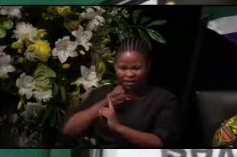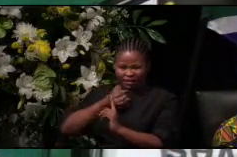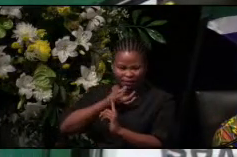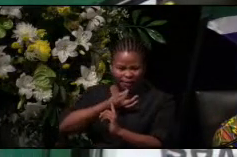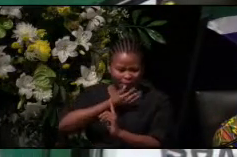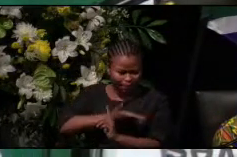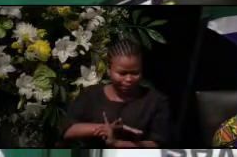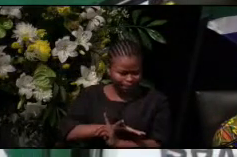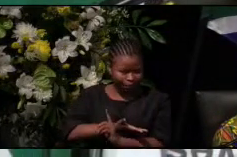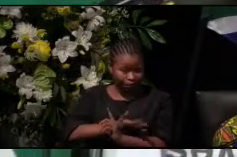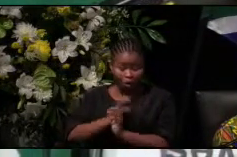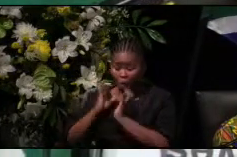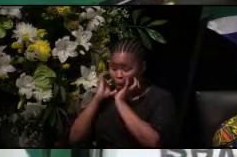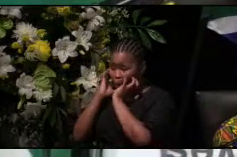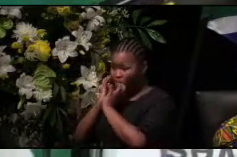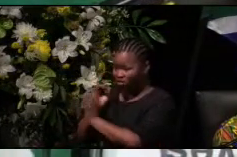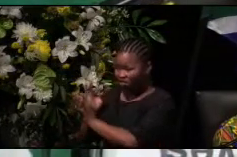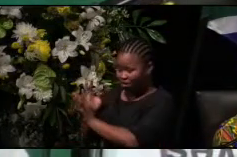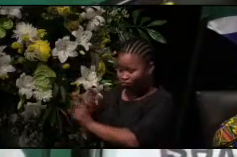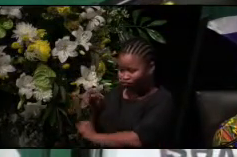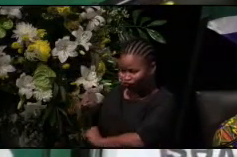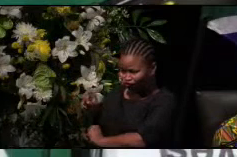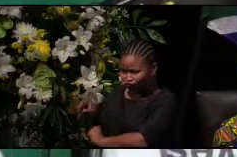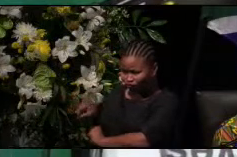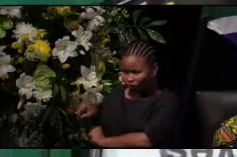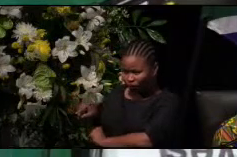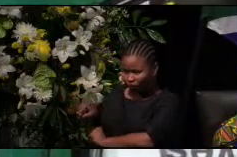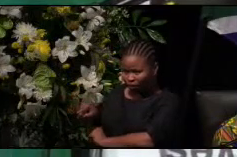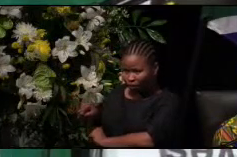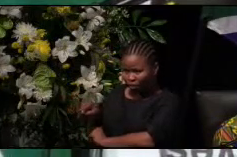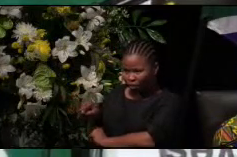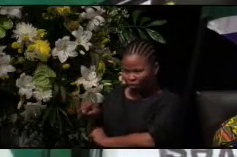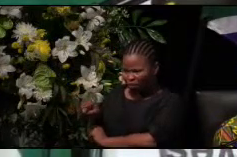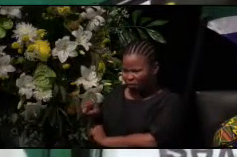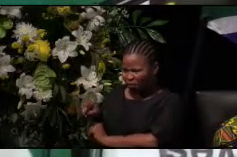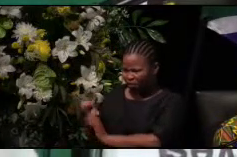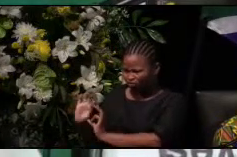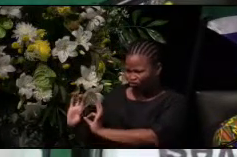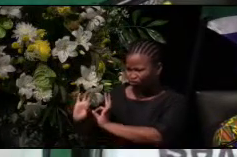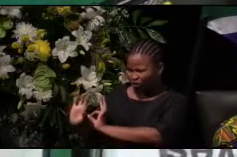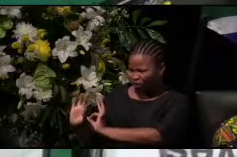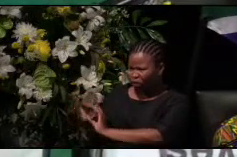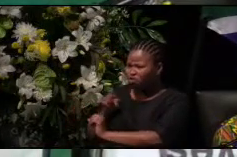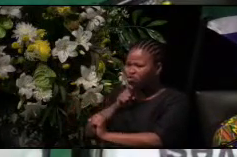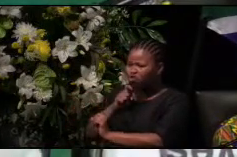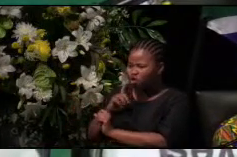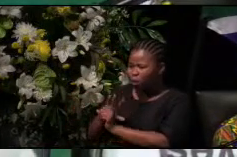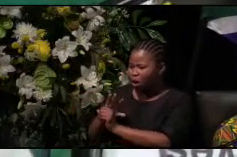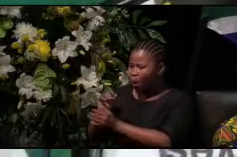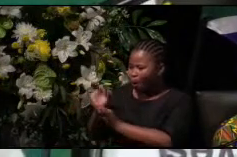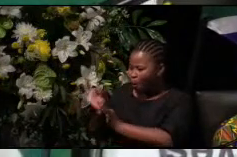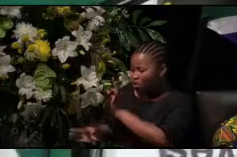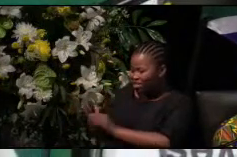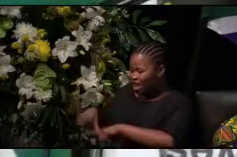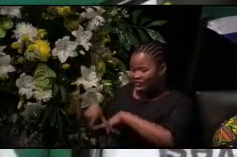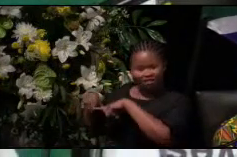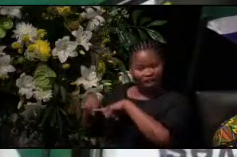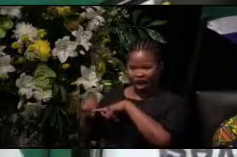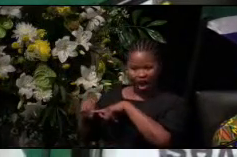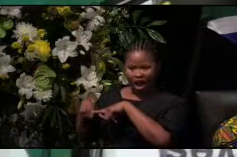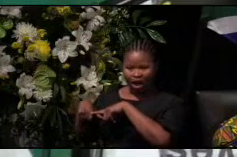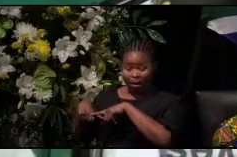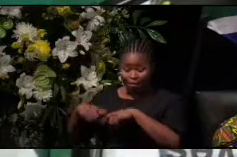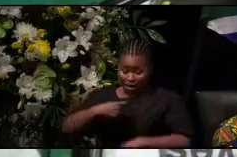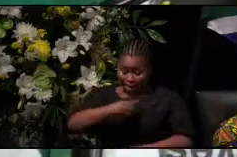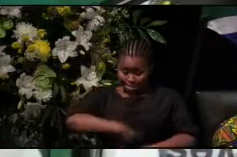he said that Moses Cortana was incorruptable not only in his political life but